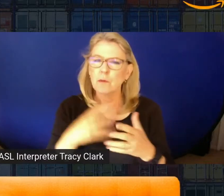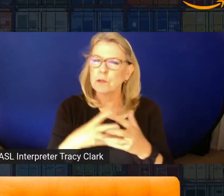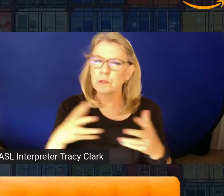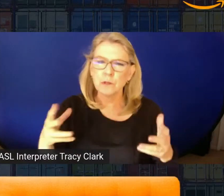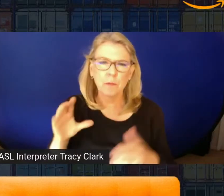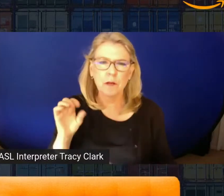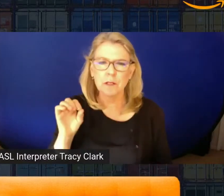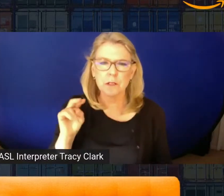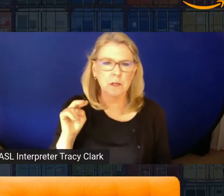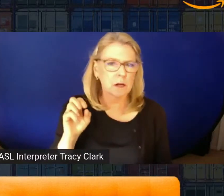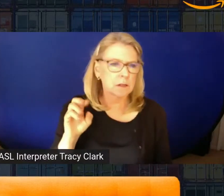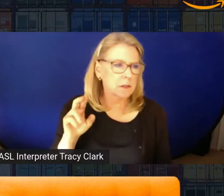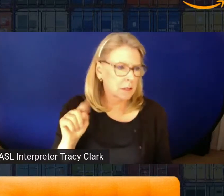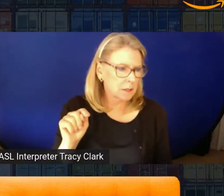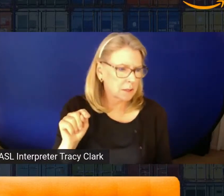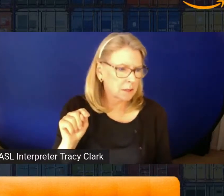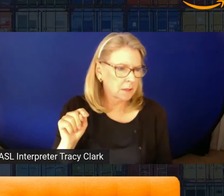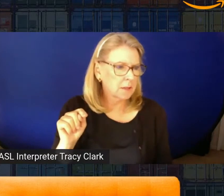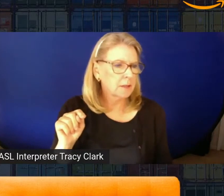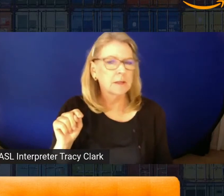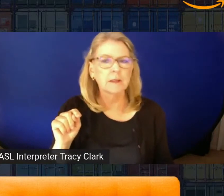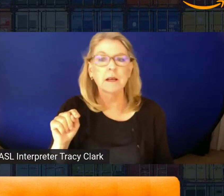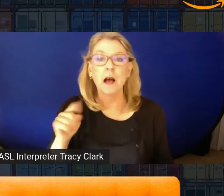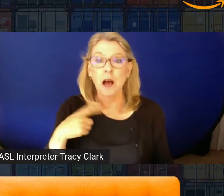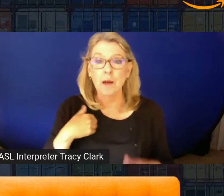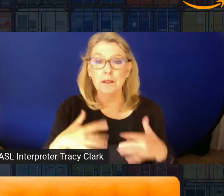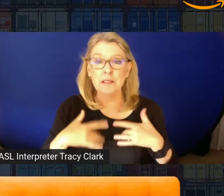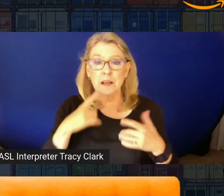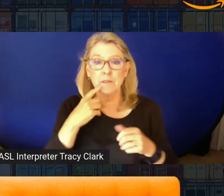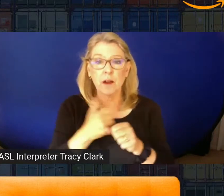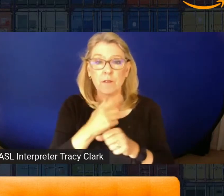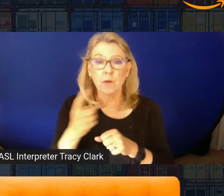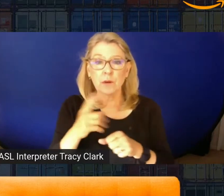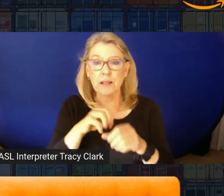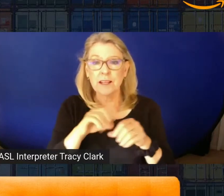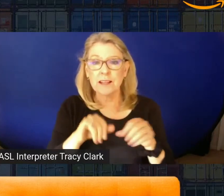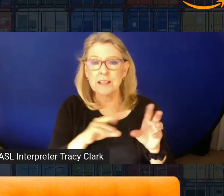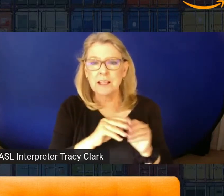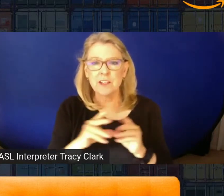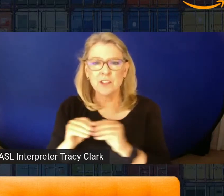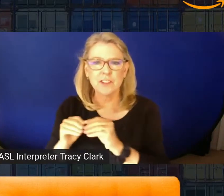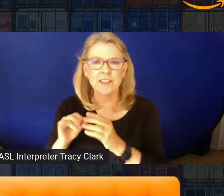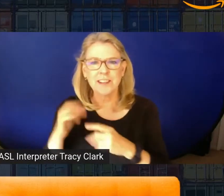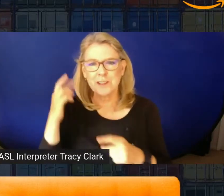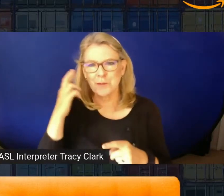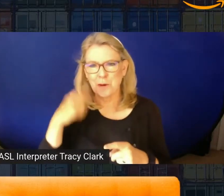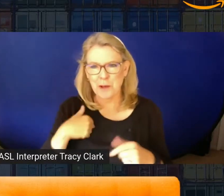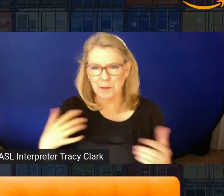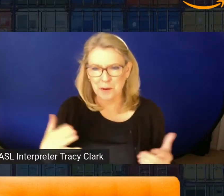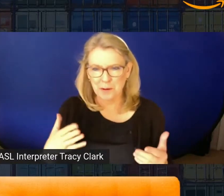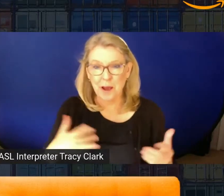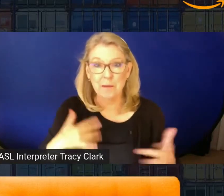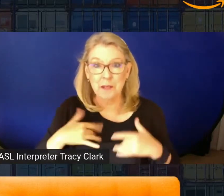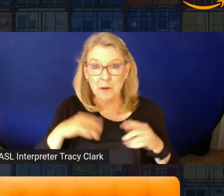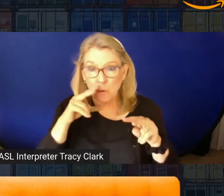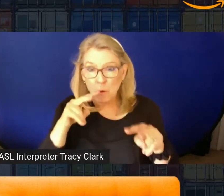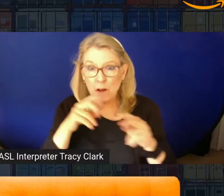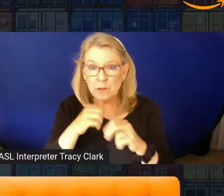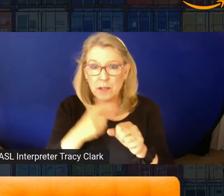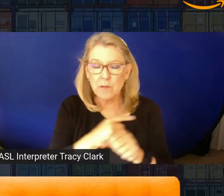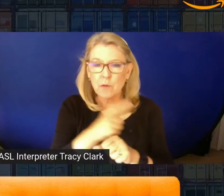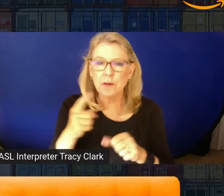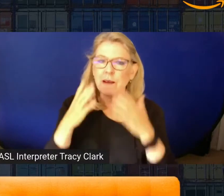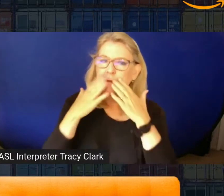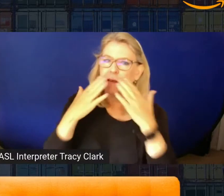for pretty much every one of the sessions, which is why I'm here. I'm excited to watch along with everyone. Thanks everyone for